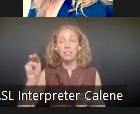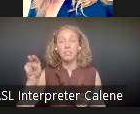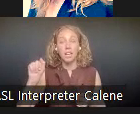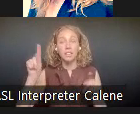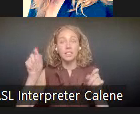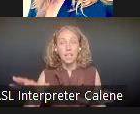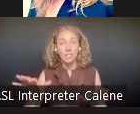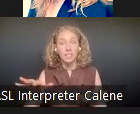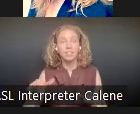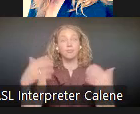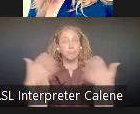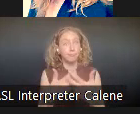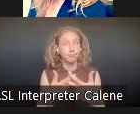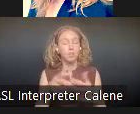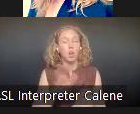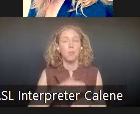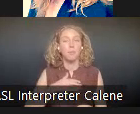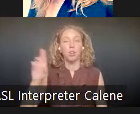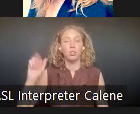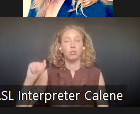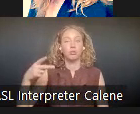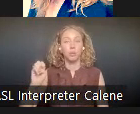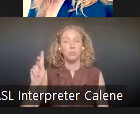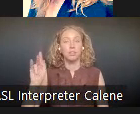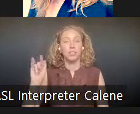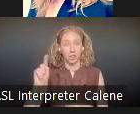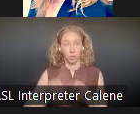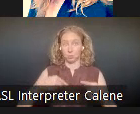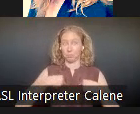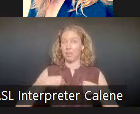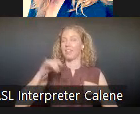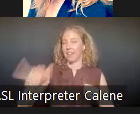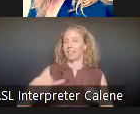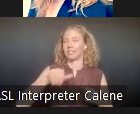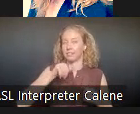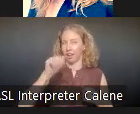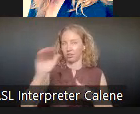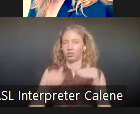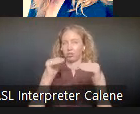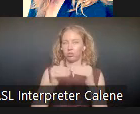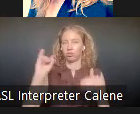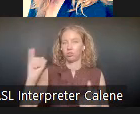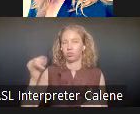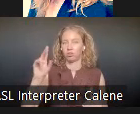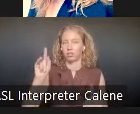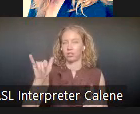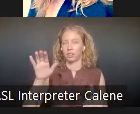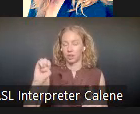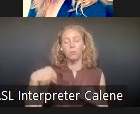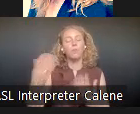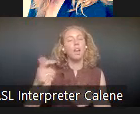it was a DNA match on my rape kit. That to me, that's an injustice. So provide them with